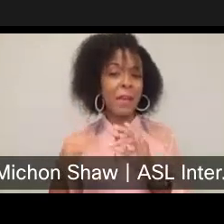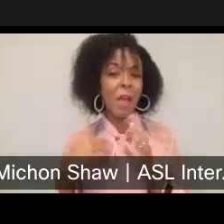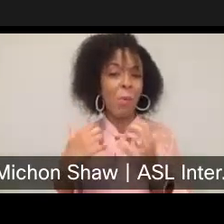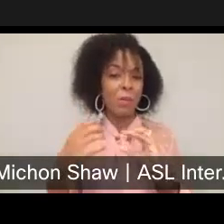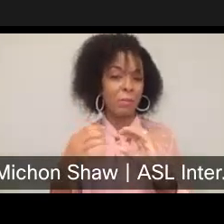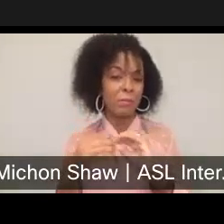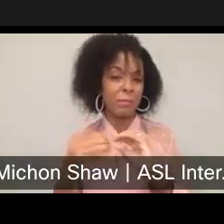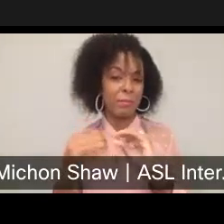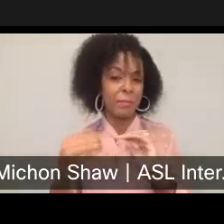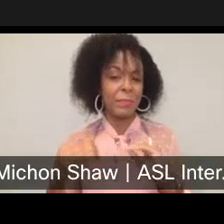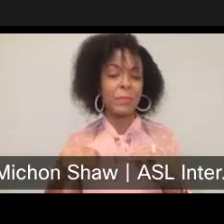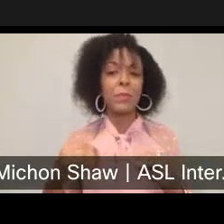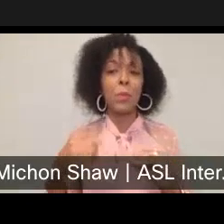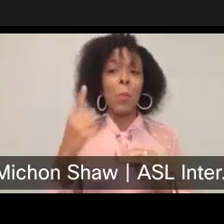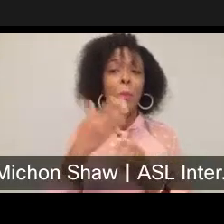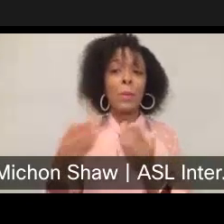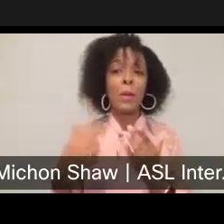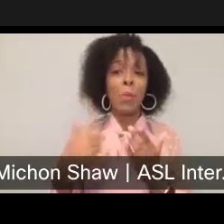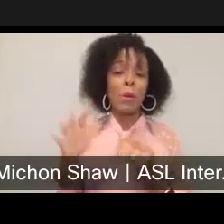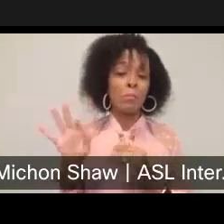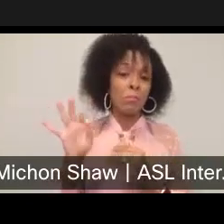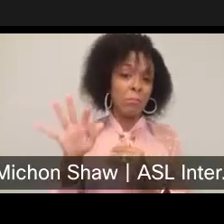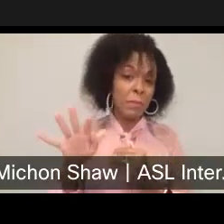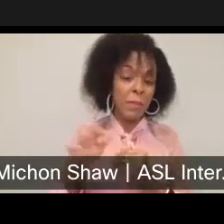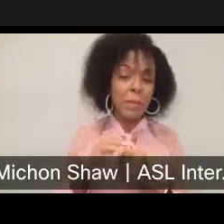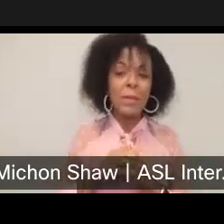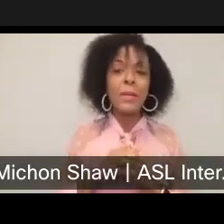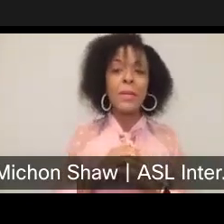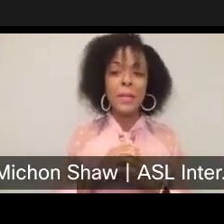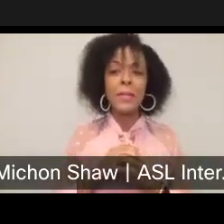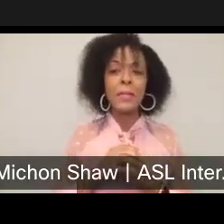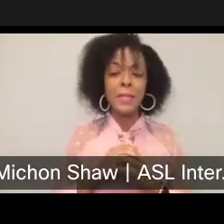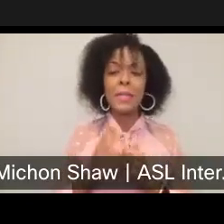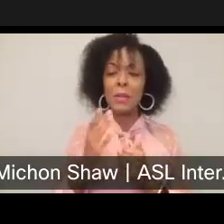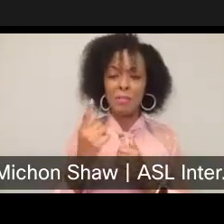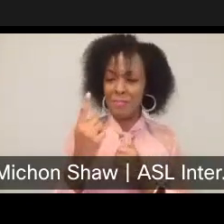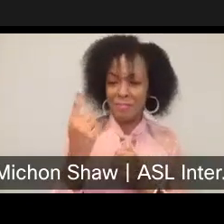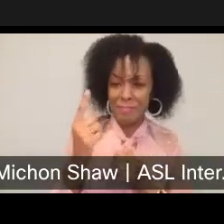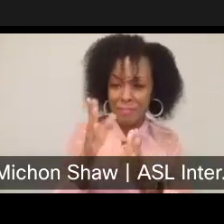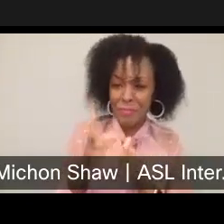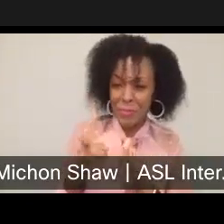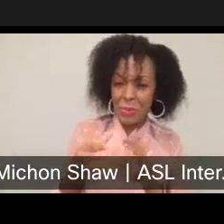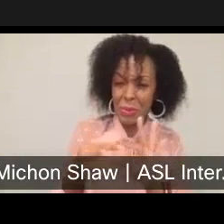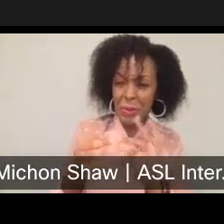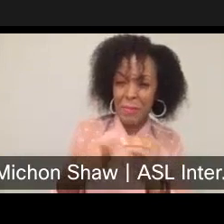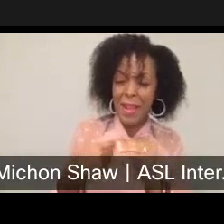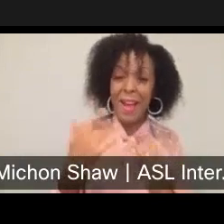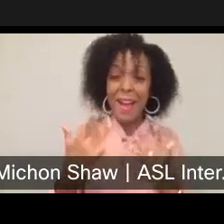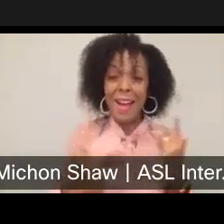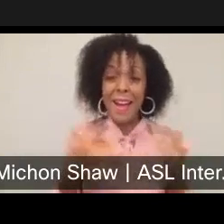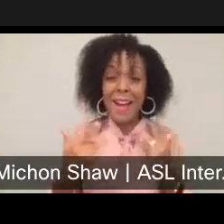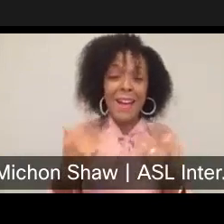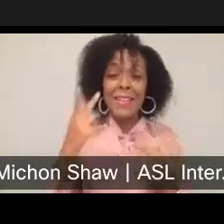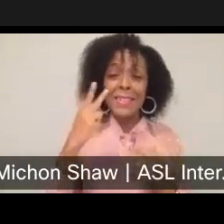that I wanted to share was that that someone was talking about how they were excited to see the Crown